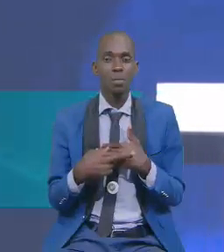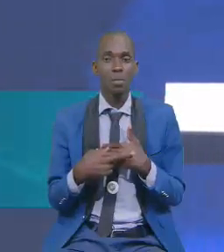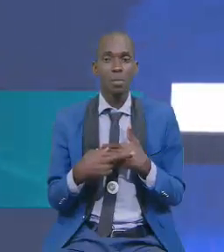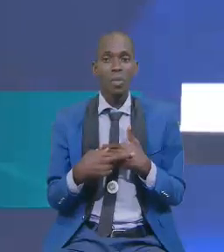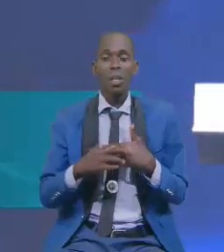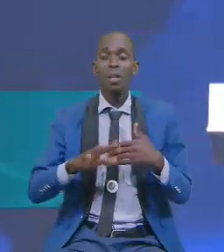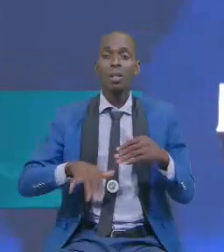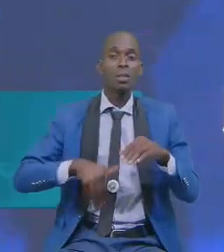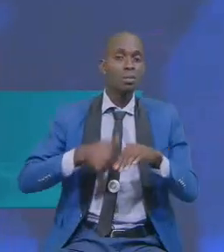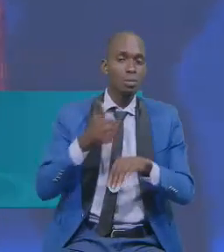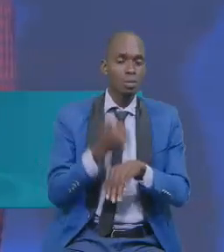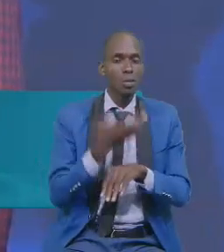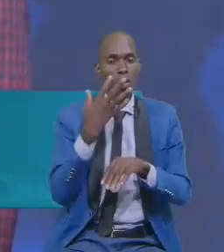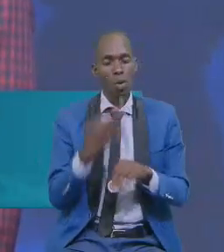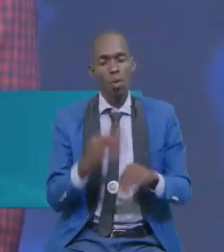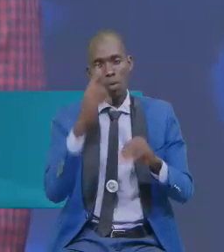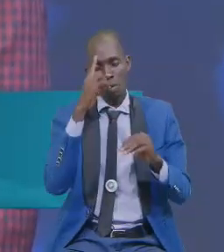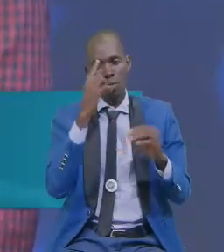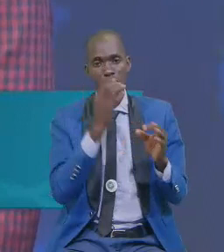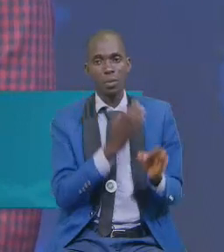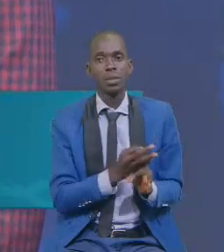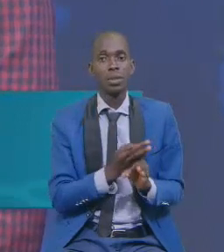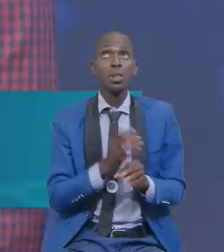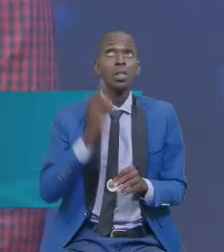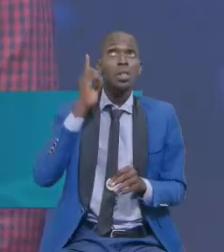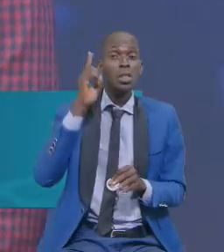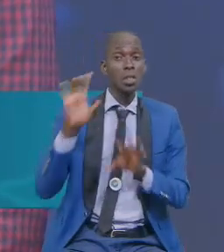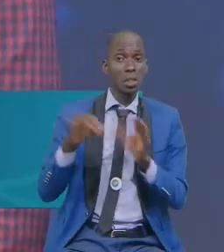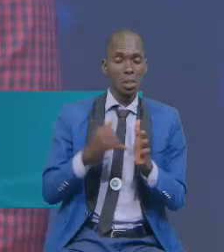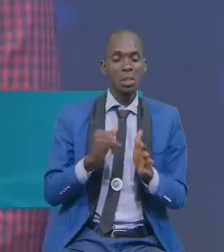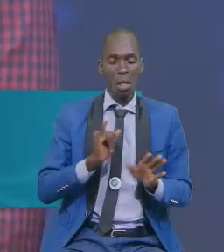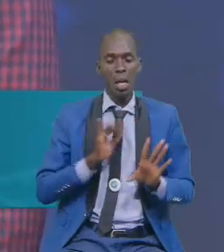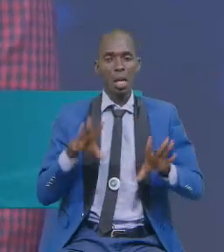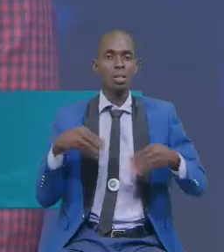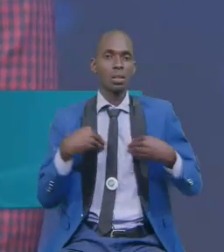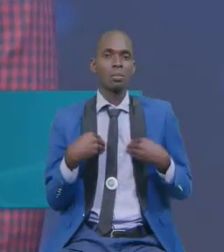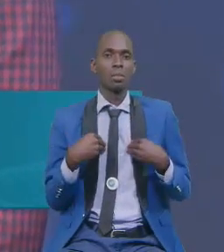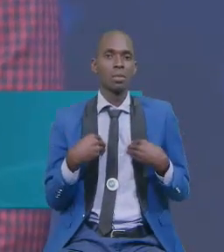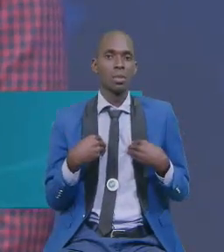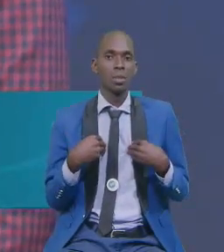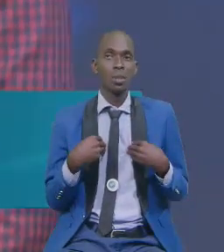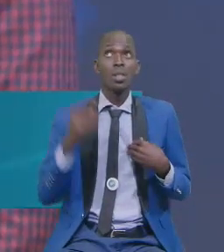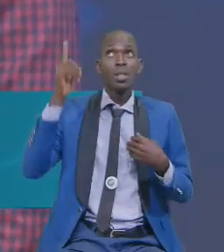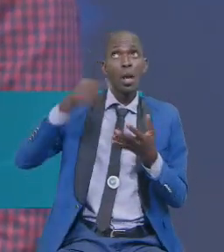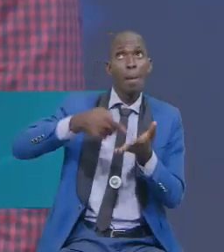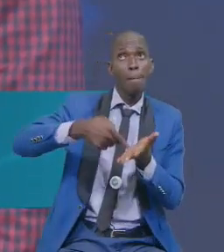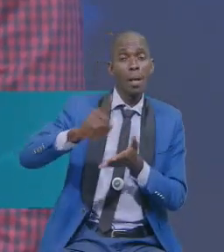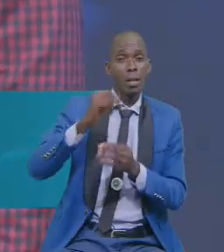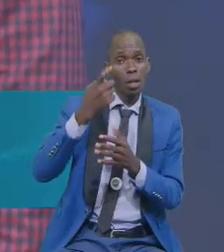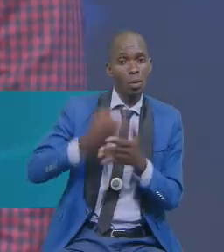Affirmation by faith. He did it, I accept. He paid the price,